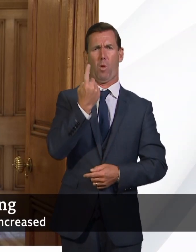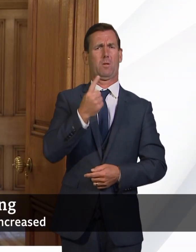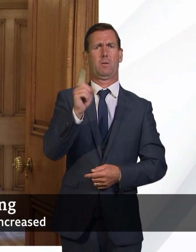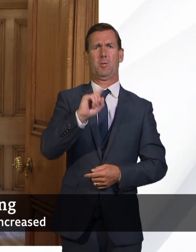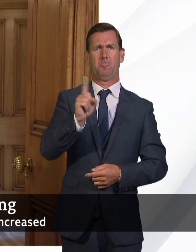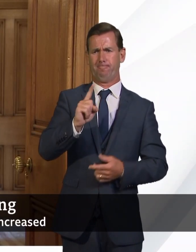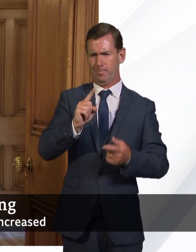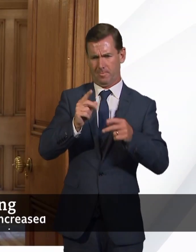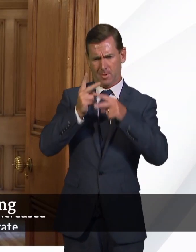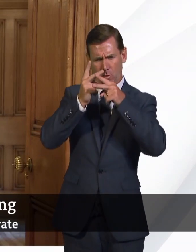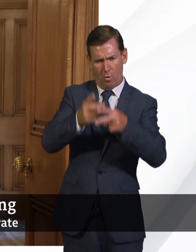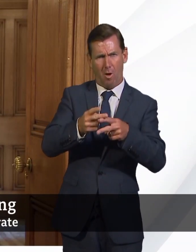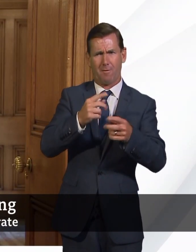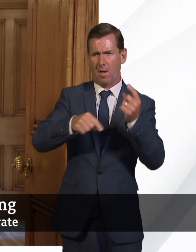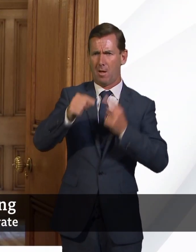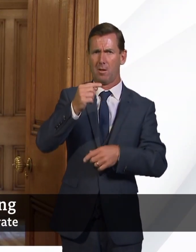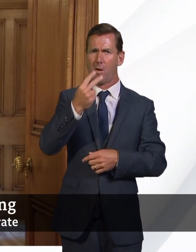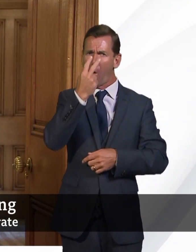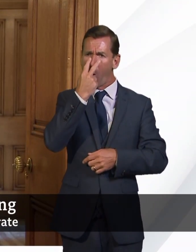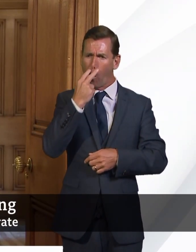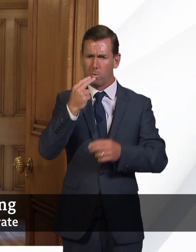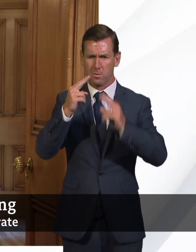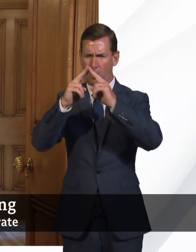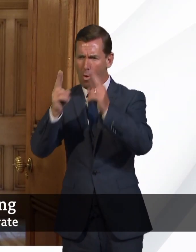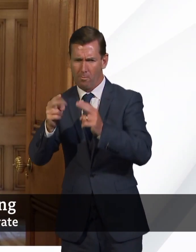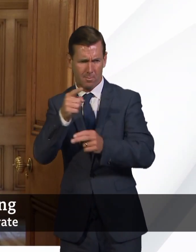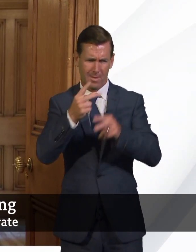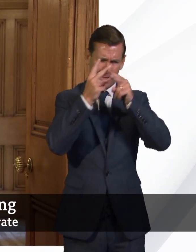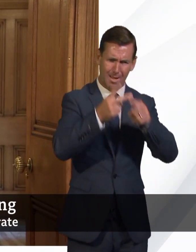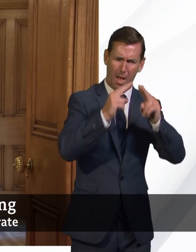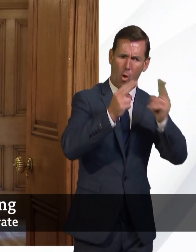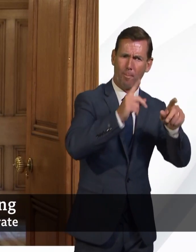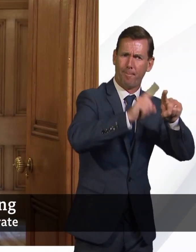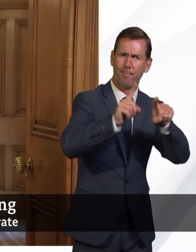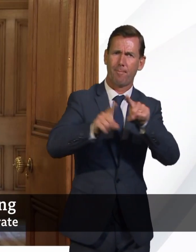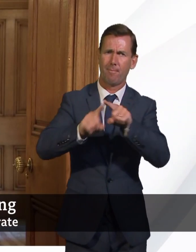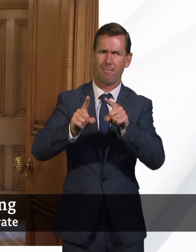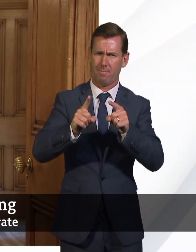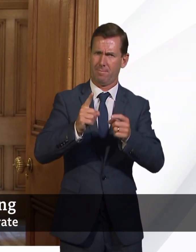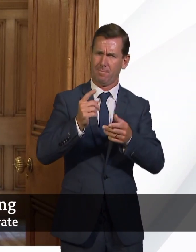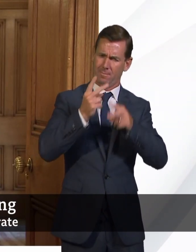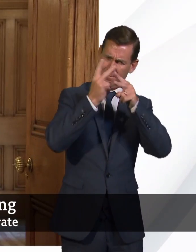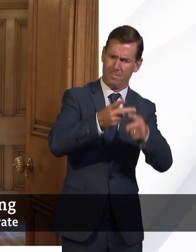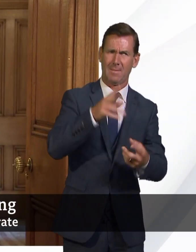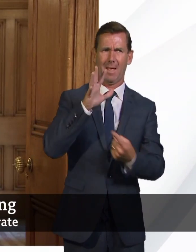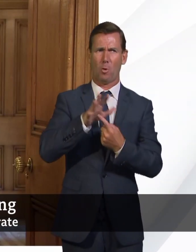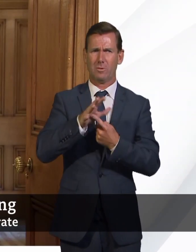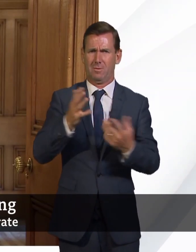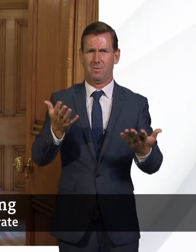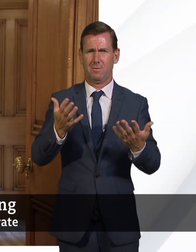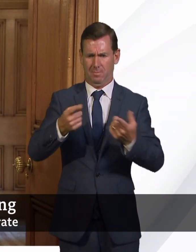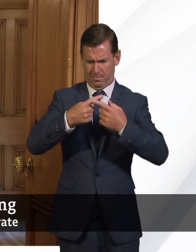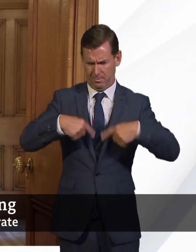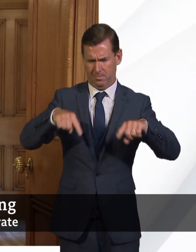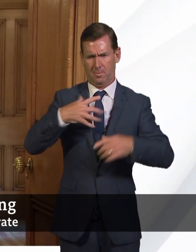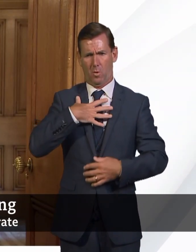been very worried about as Secretary of State throughout my time in this job is to ensure that we get the support to